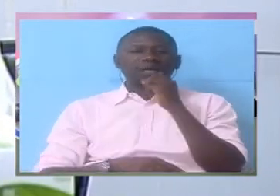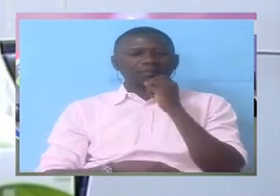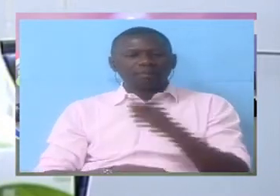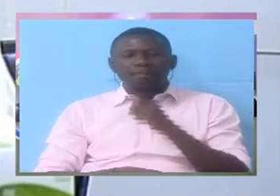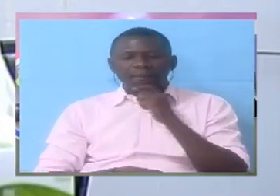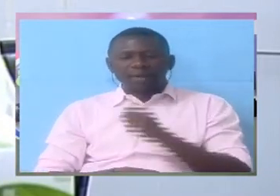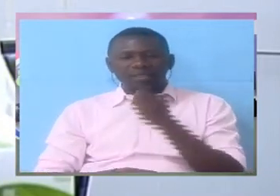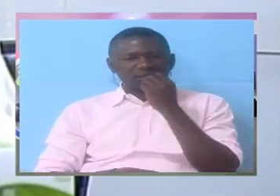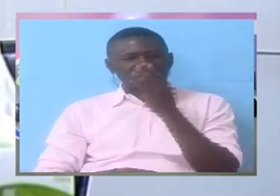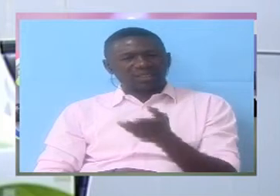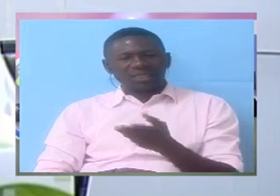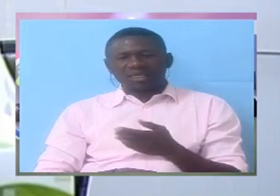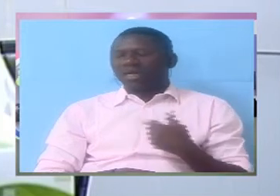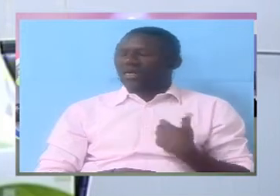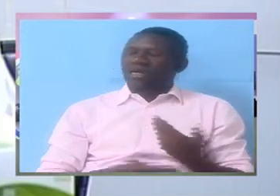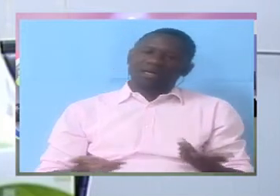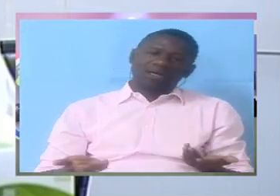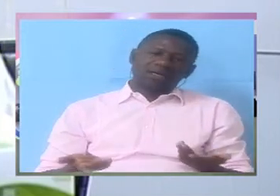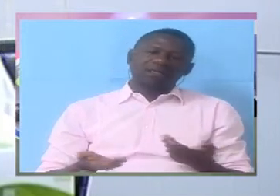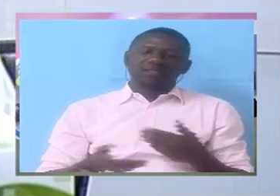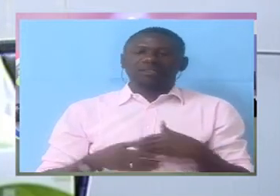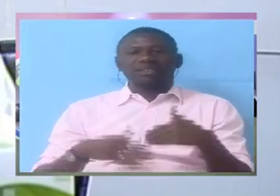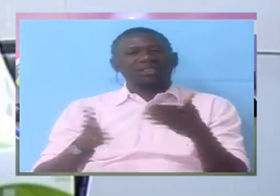classes, I don't want to